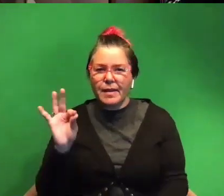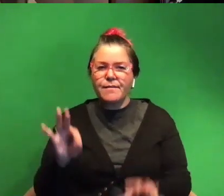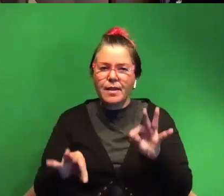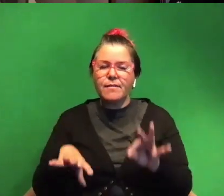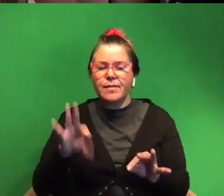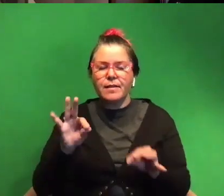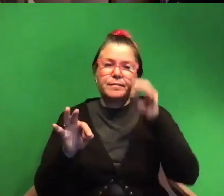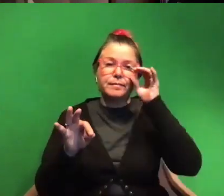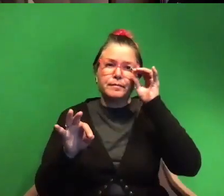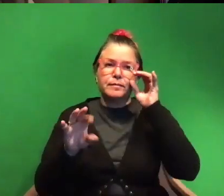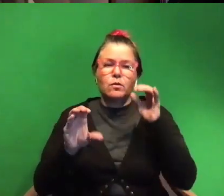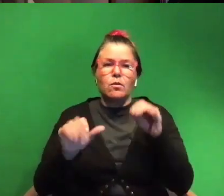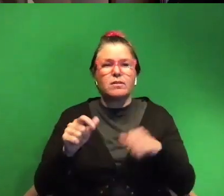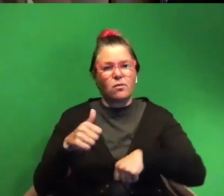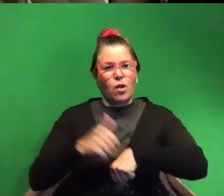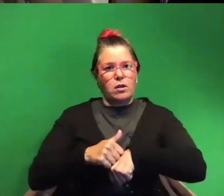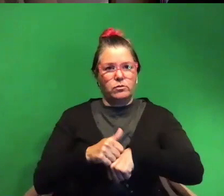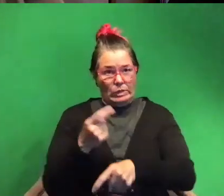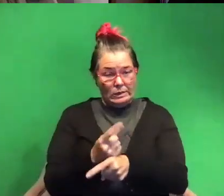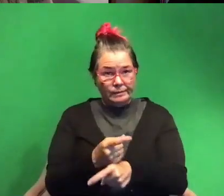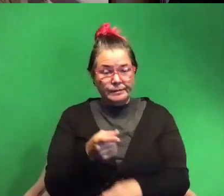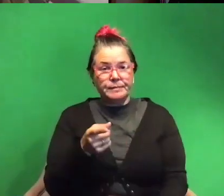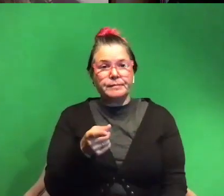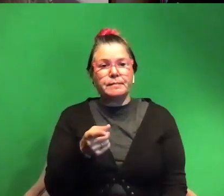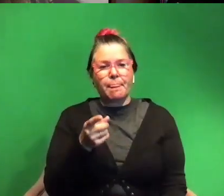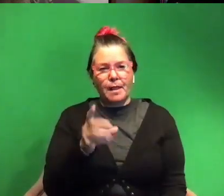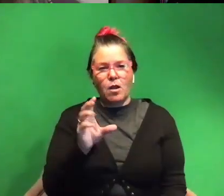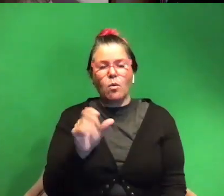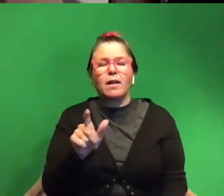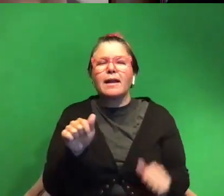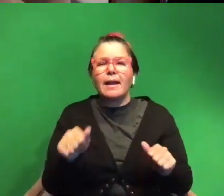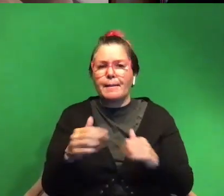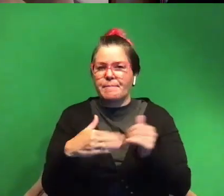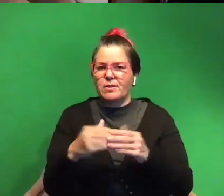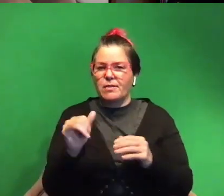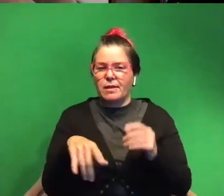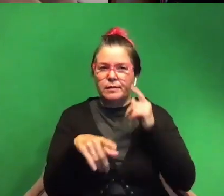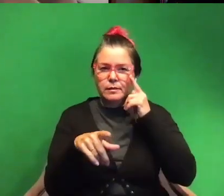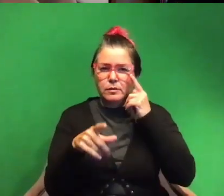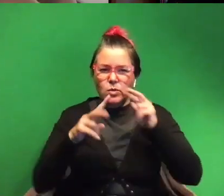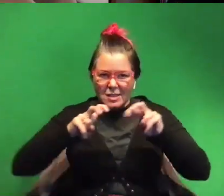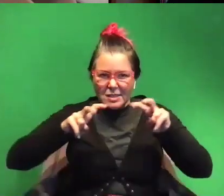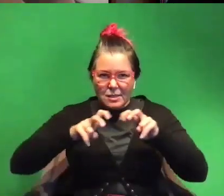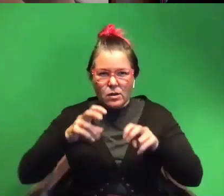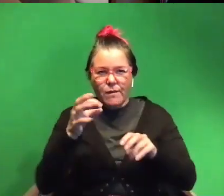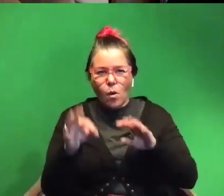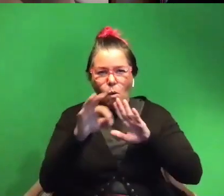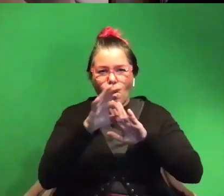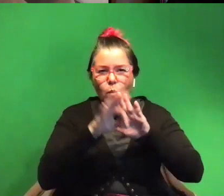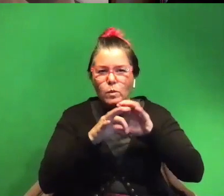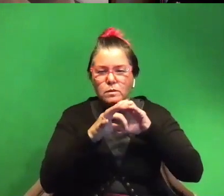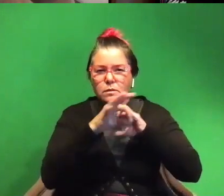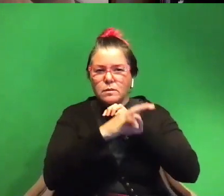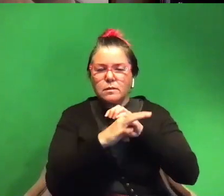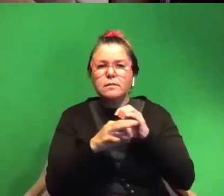we get these rocks, right? And this is what the corals are capable of building. And if you look at these sort of holes here, this is